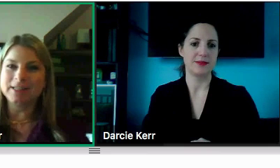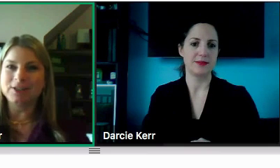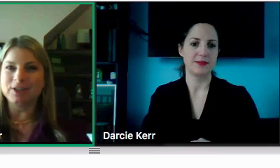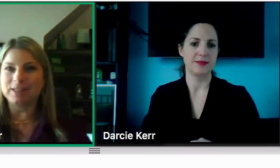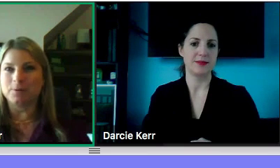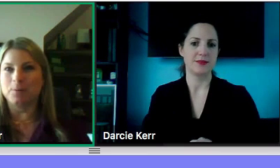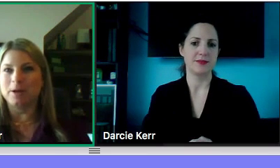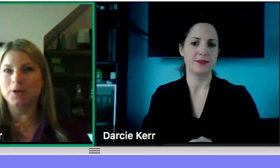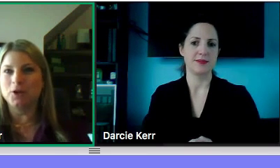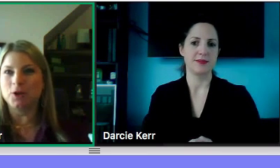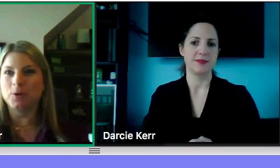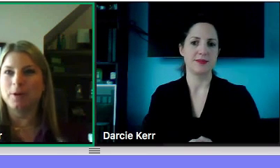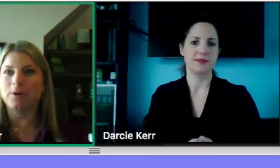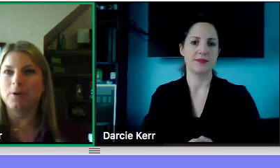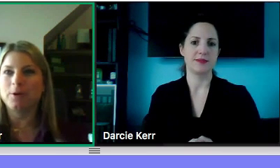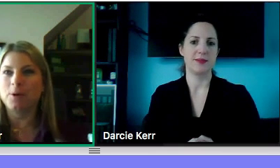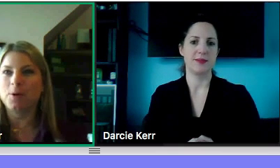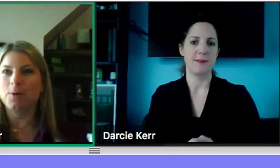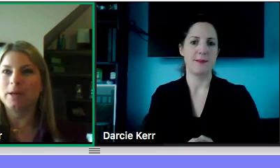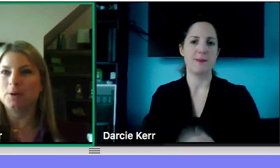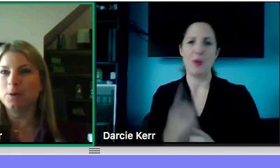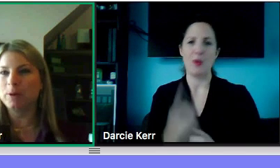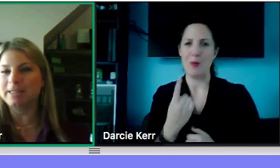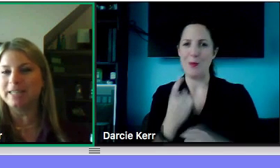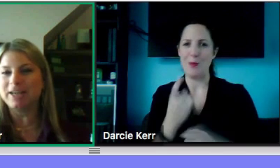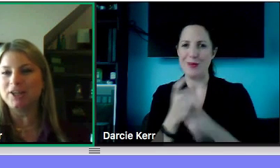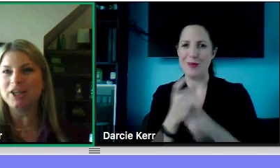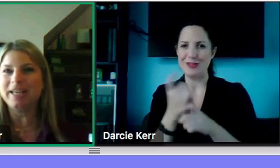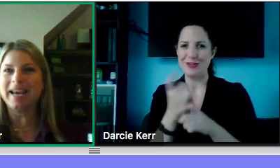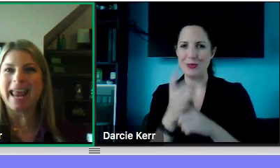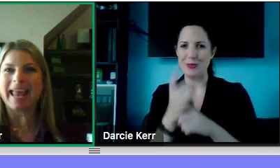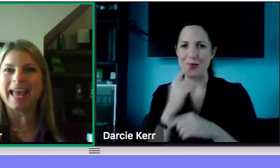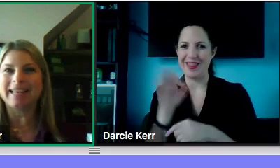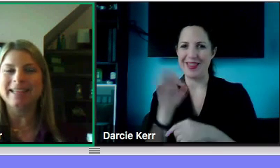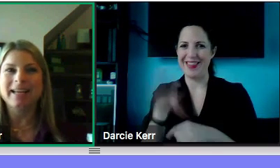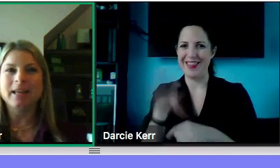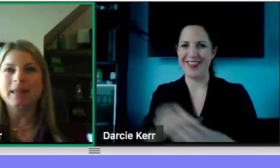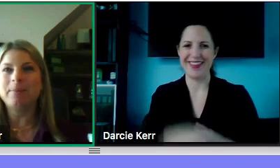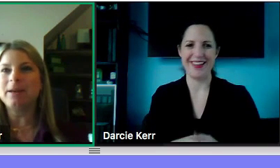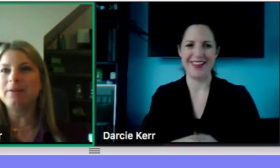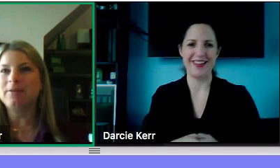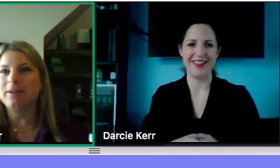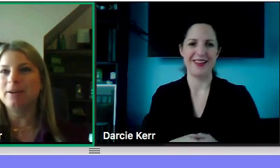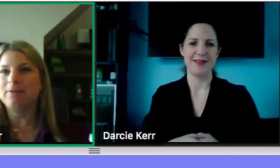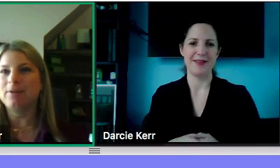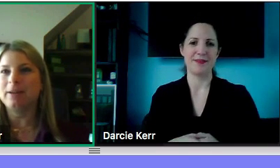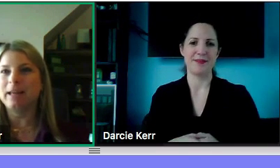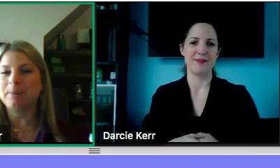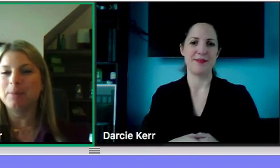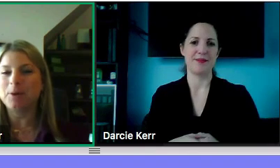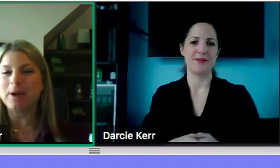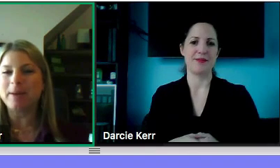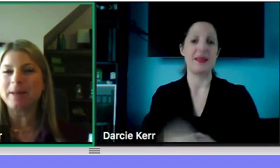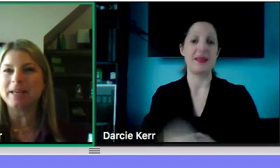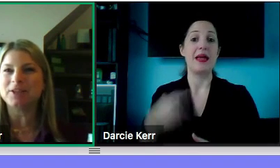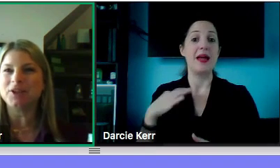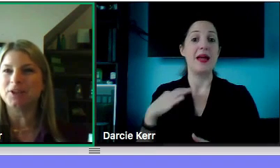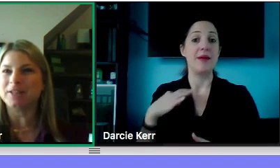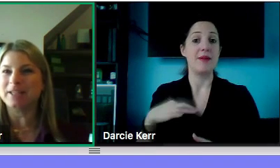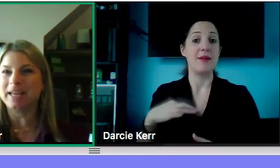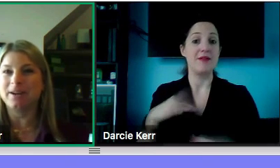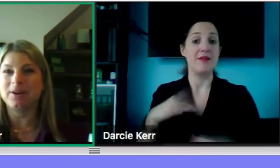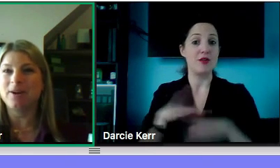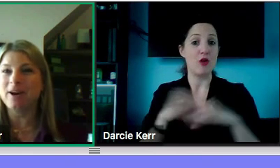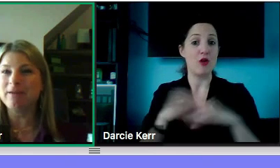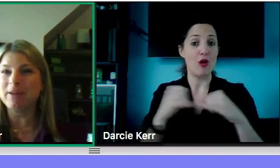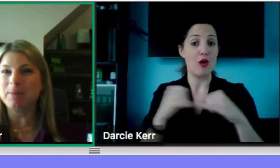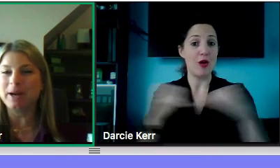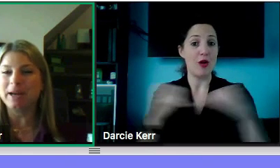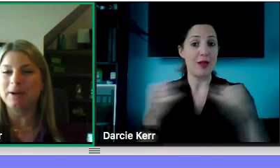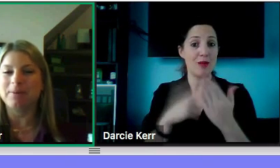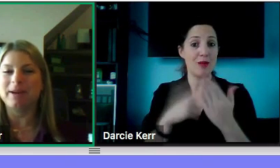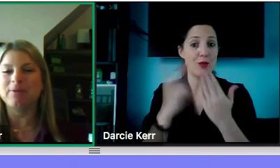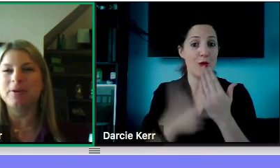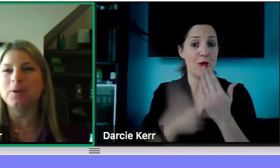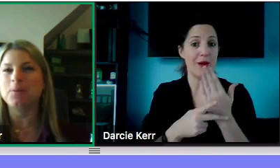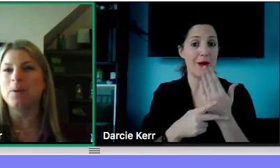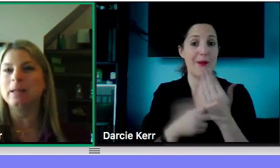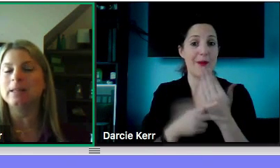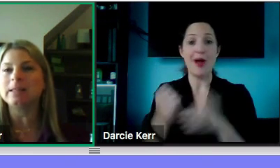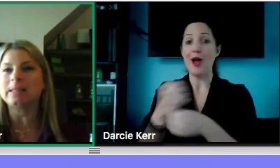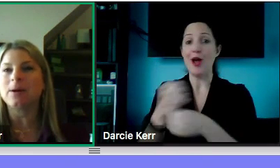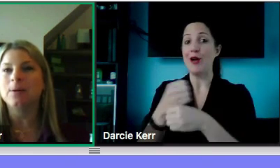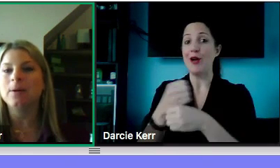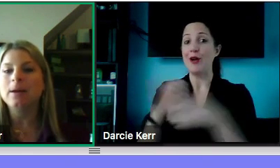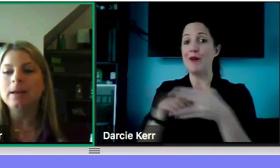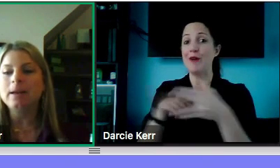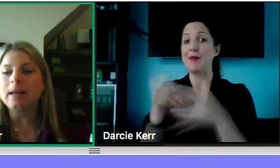And this is just the one joke that I'll throw into the whole presentation. And the benefit of online programming is you can take a coffee break whenever